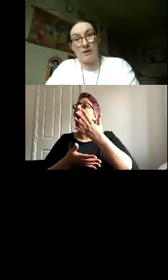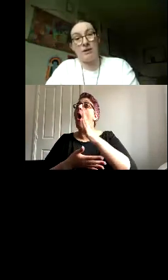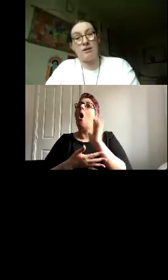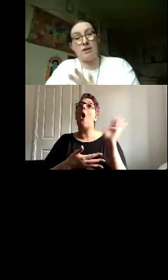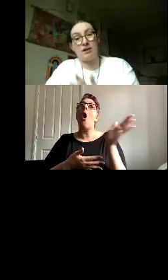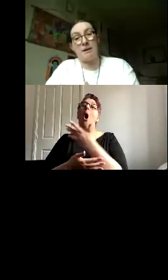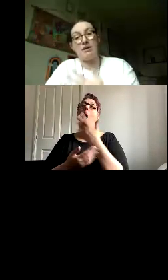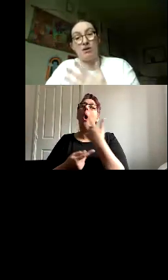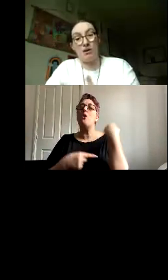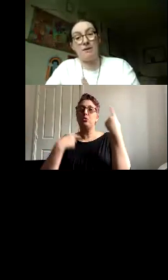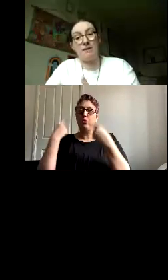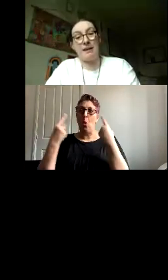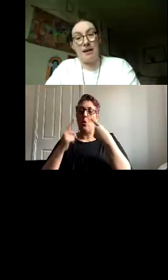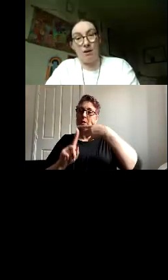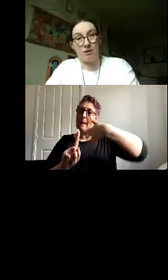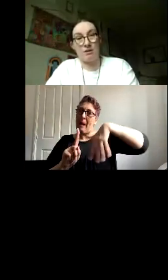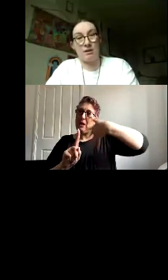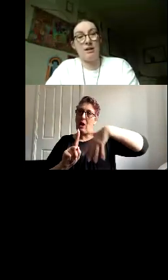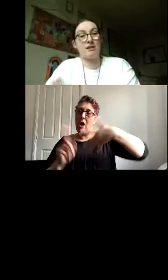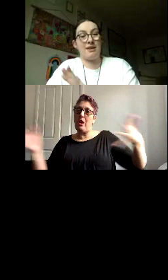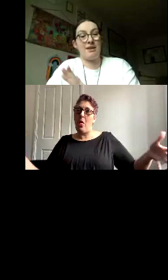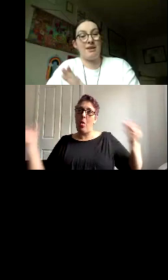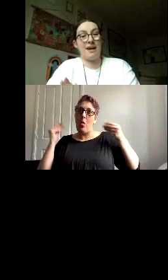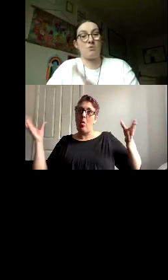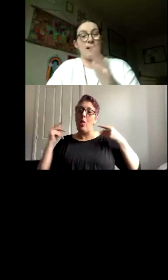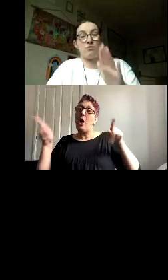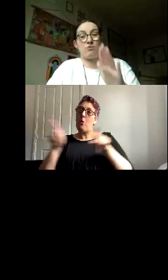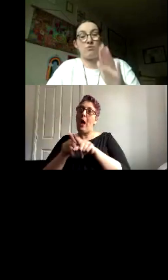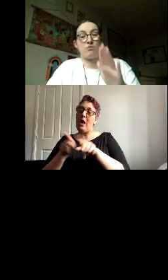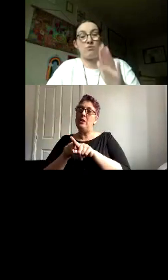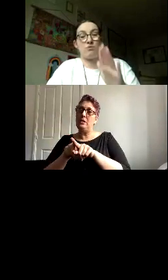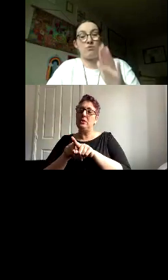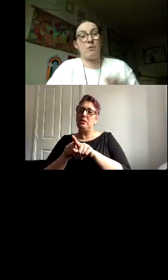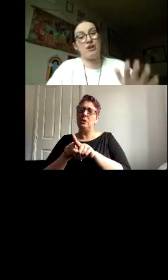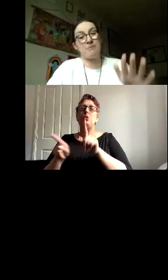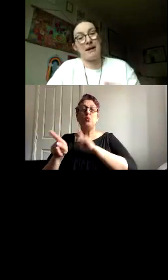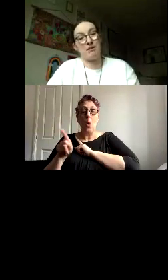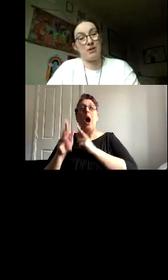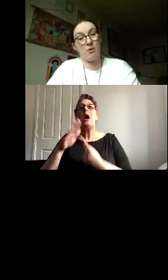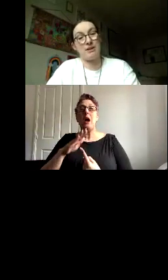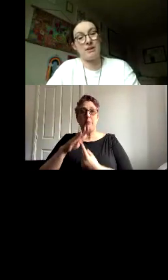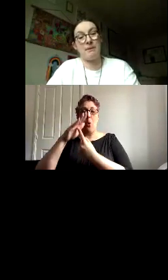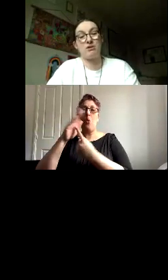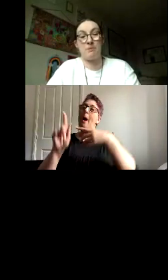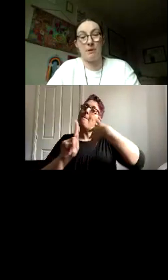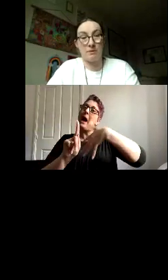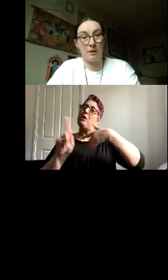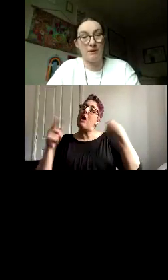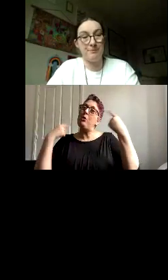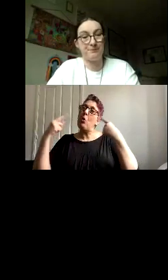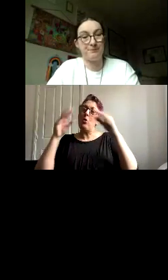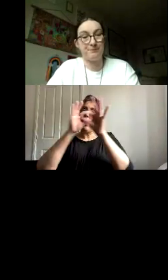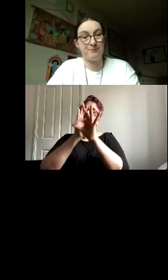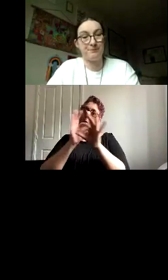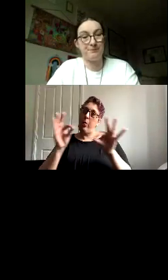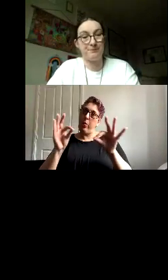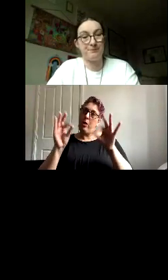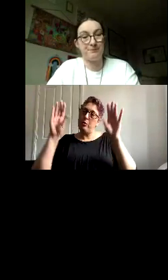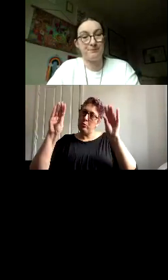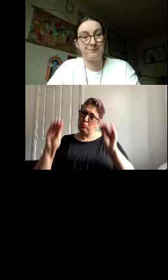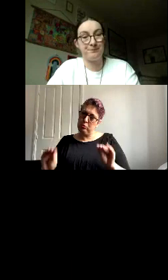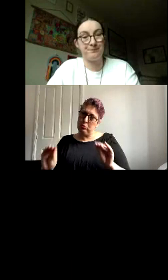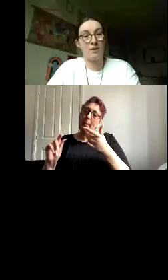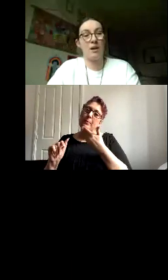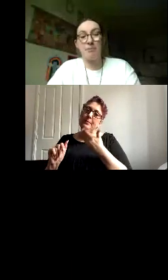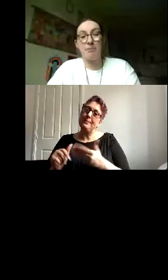noise. So speech can often get lost. So that's why it's really important that we reduce background noise as much as possible.